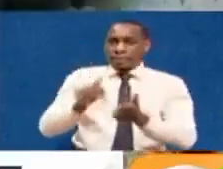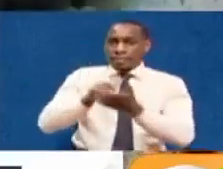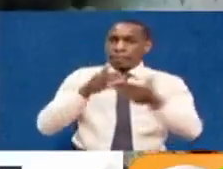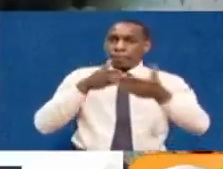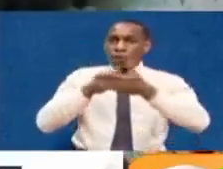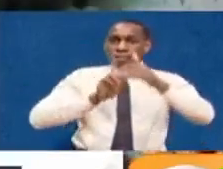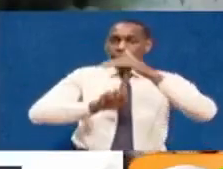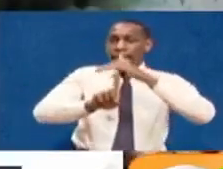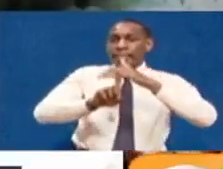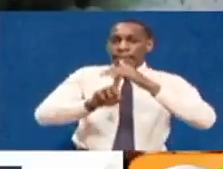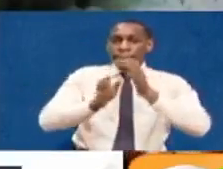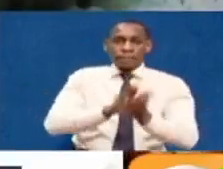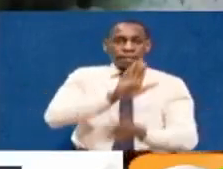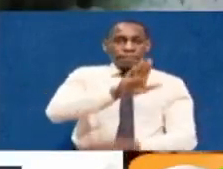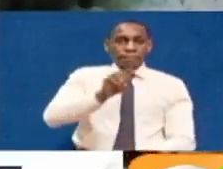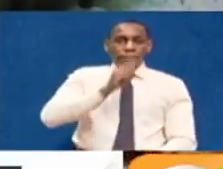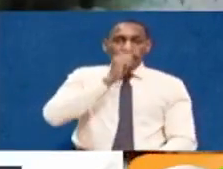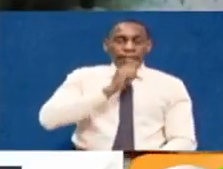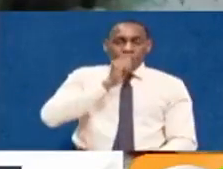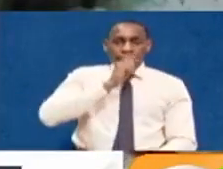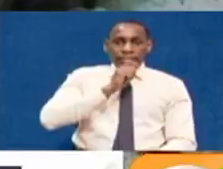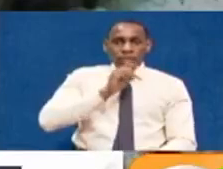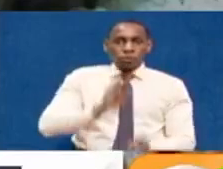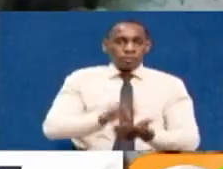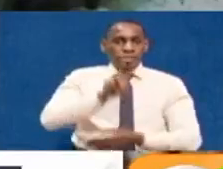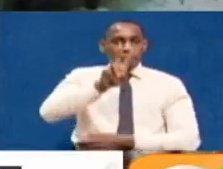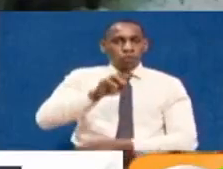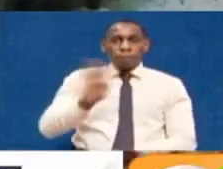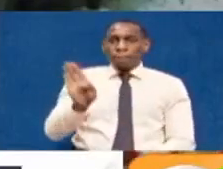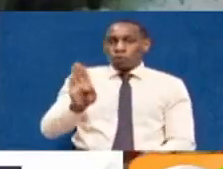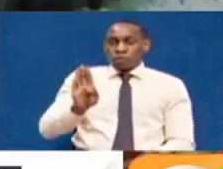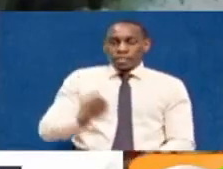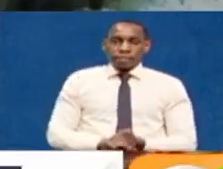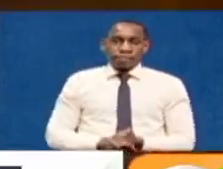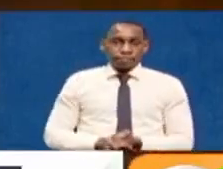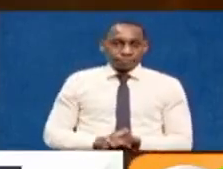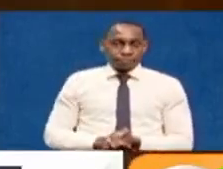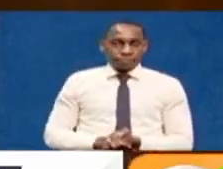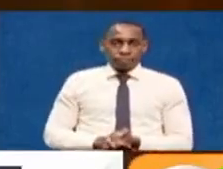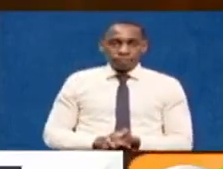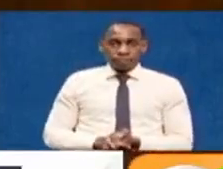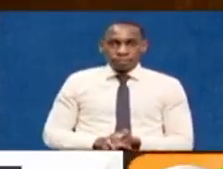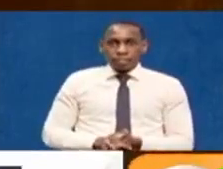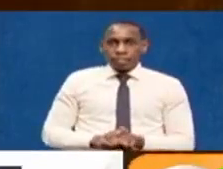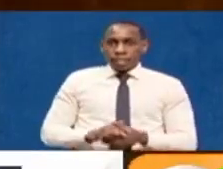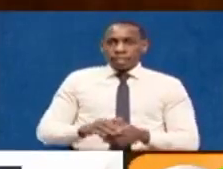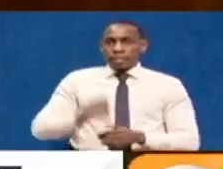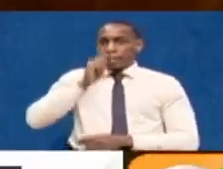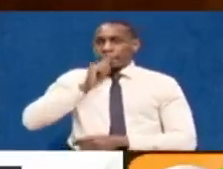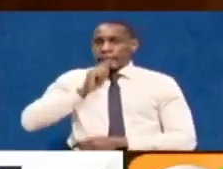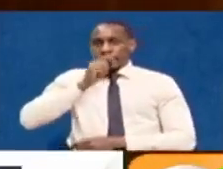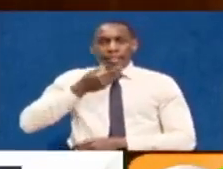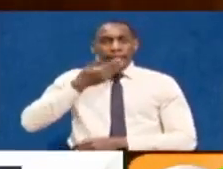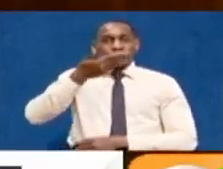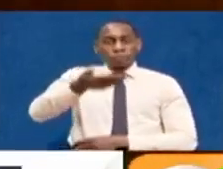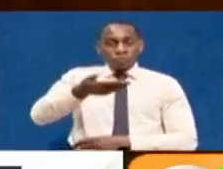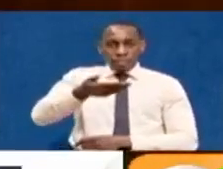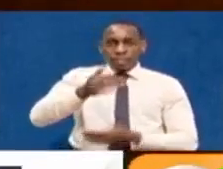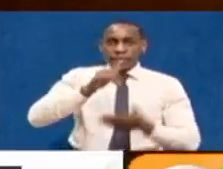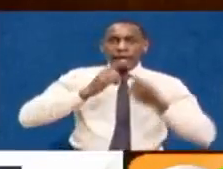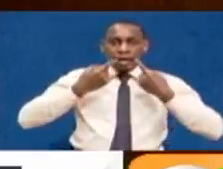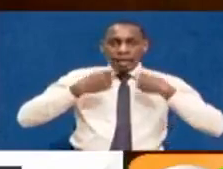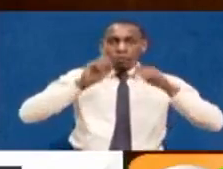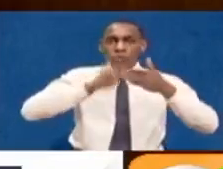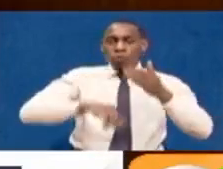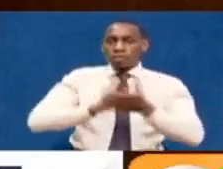were denied entry, 51 from Tanzania, 2 from Burundi. In response, Tanzanian authorities